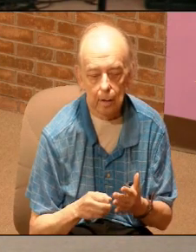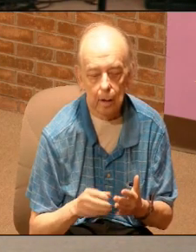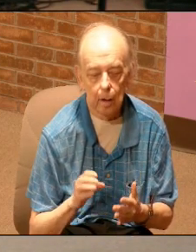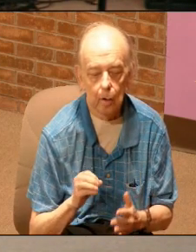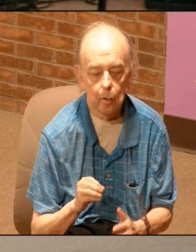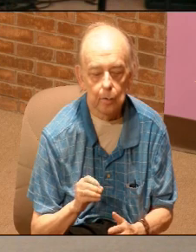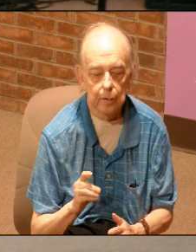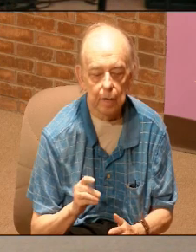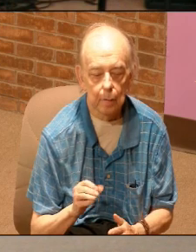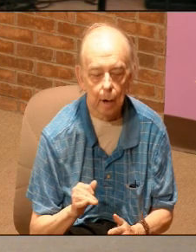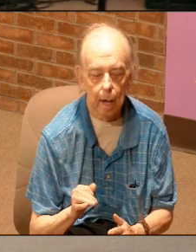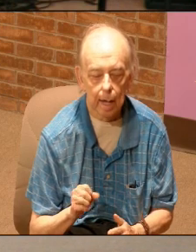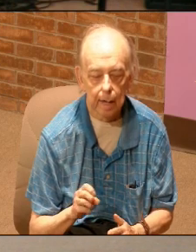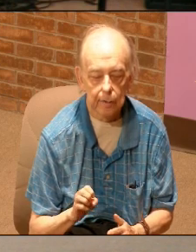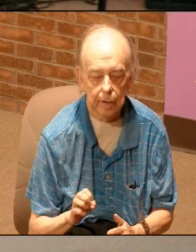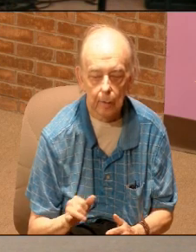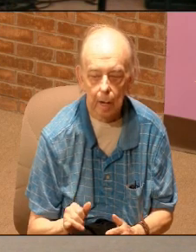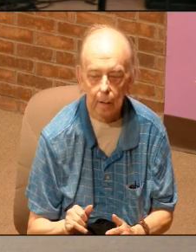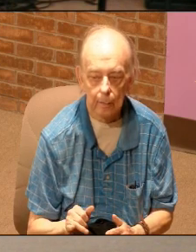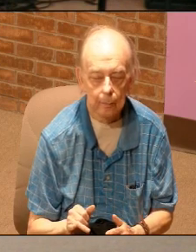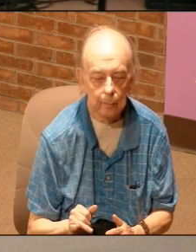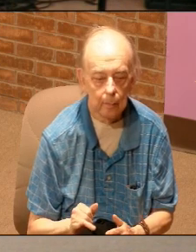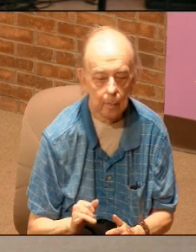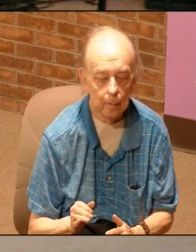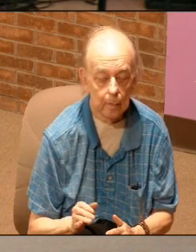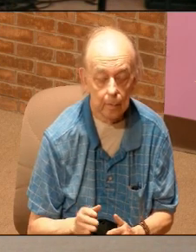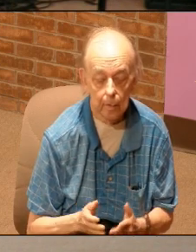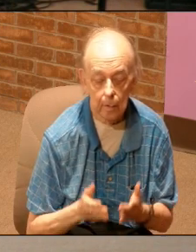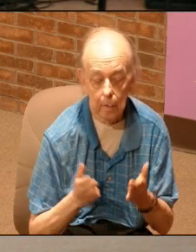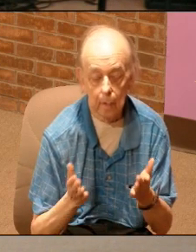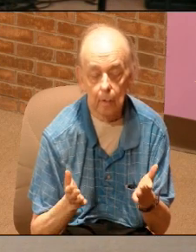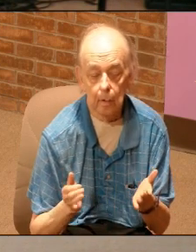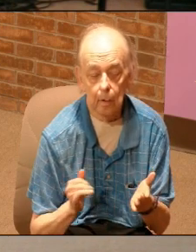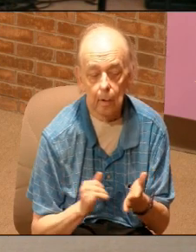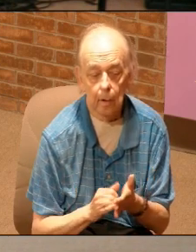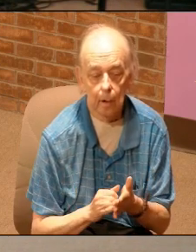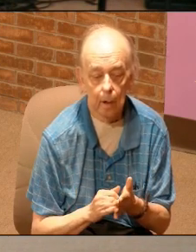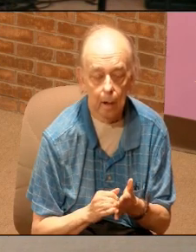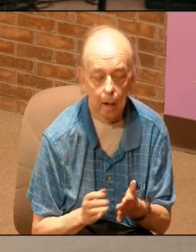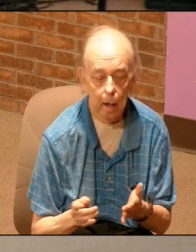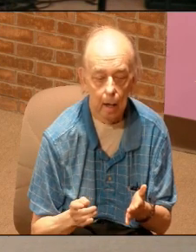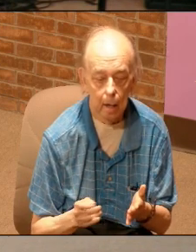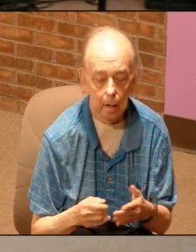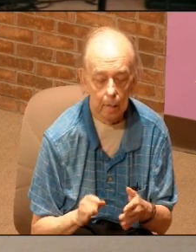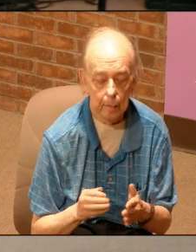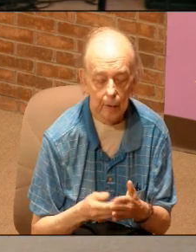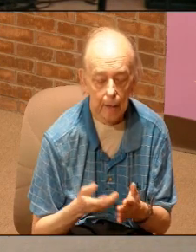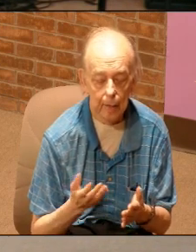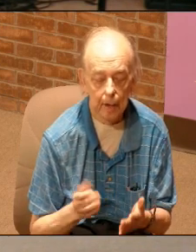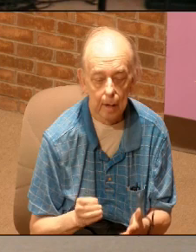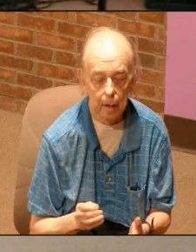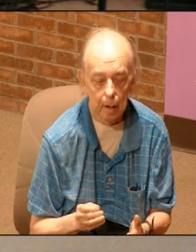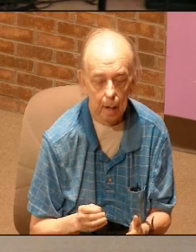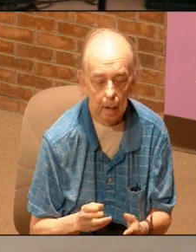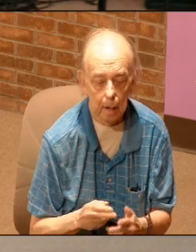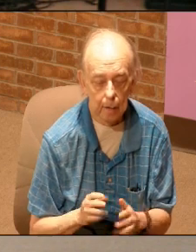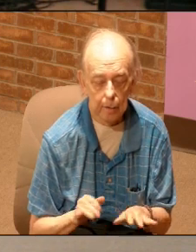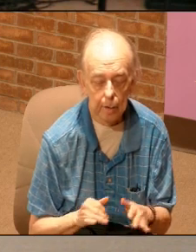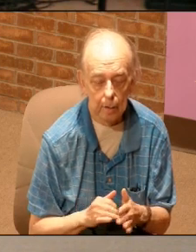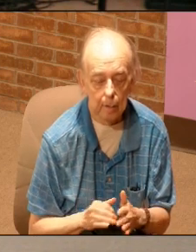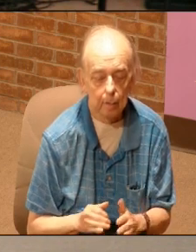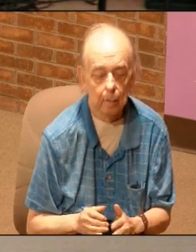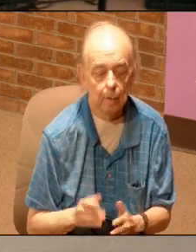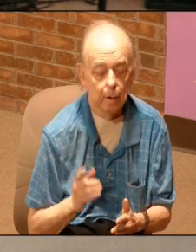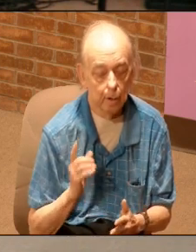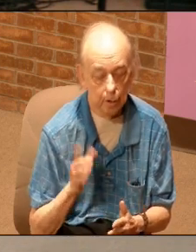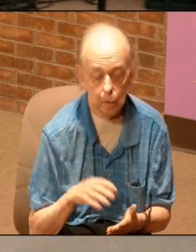Odyssey. And they are recommending that they go ahead and let him buy it out. And as soon as he does, what